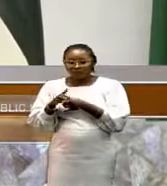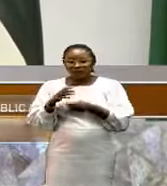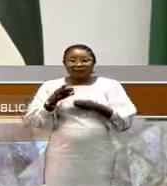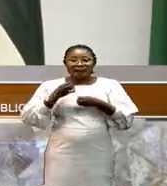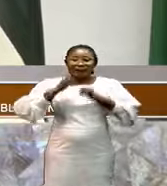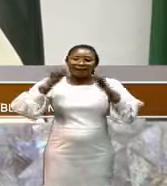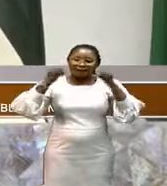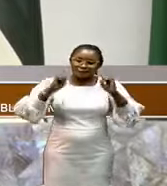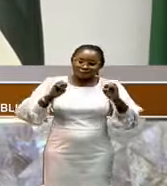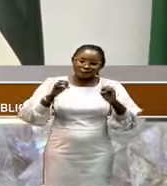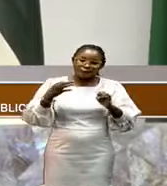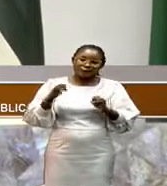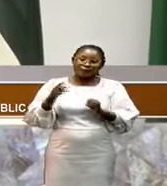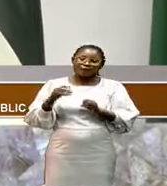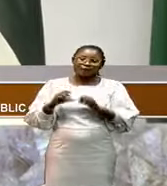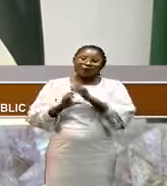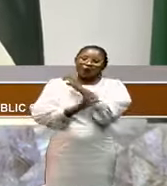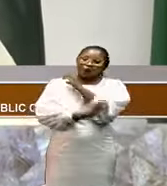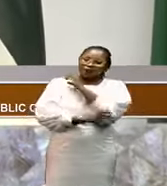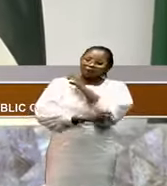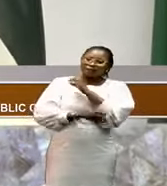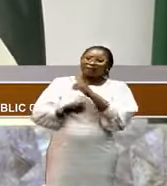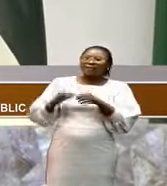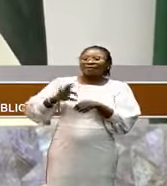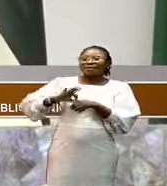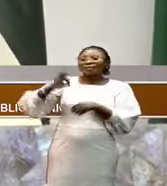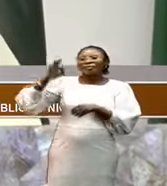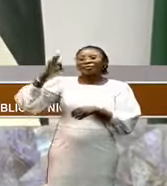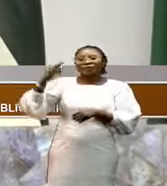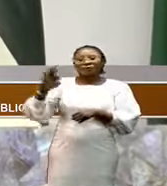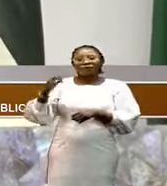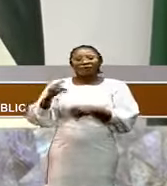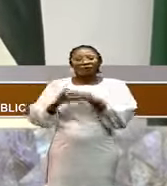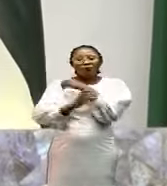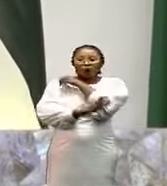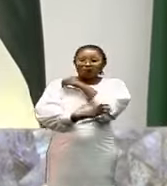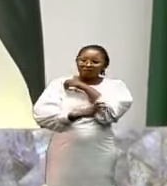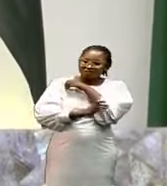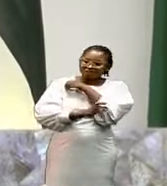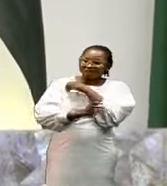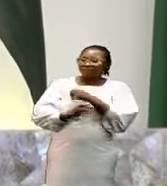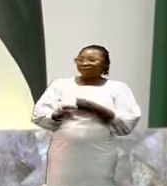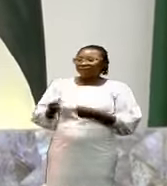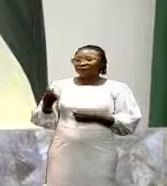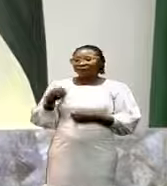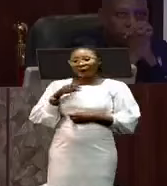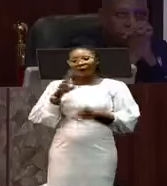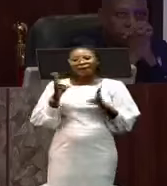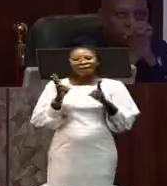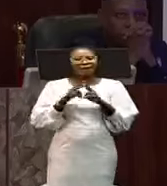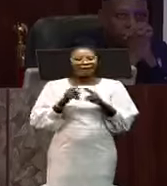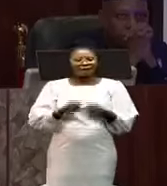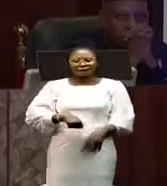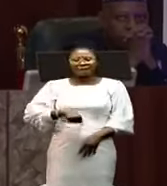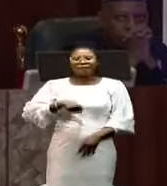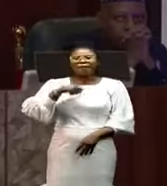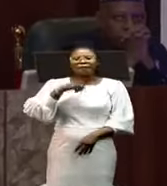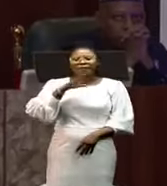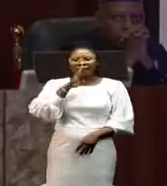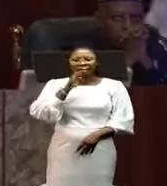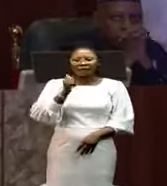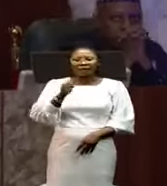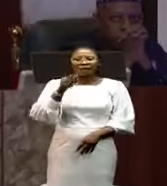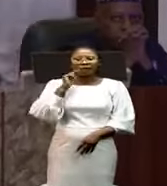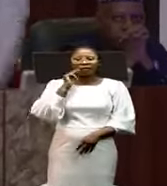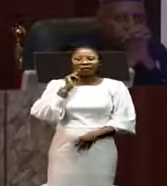the continent, the spirit of the continent. We are very proud being in Nigeria.